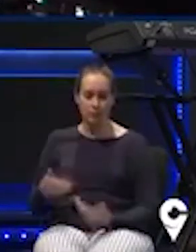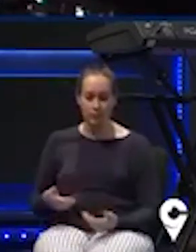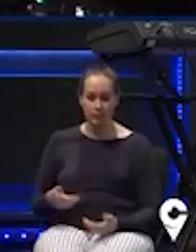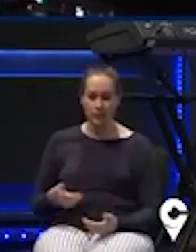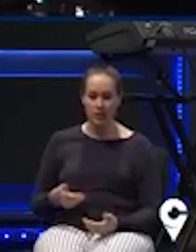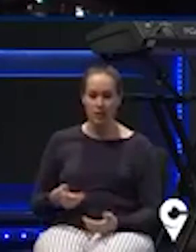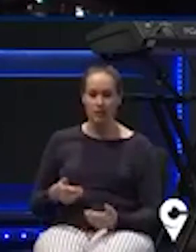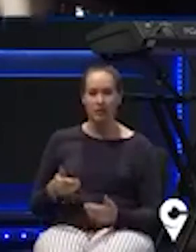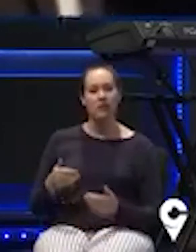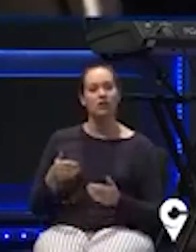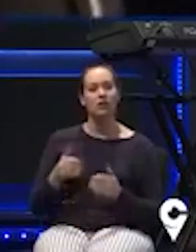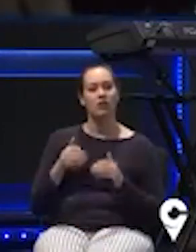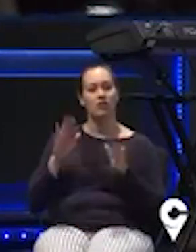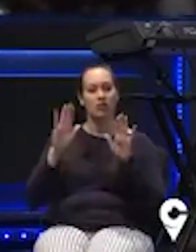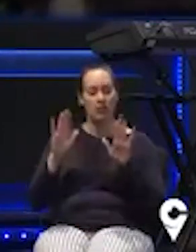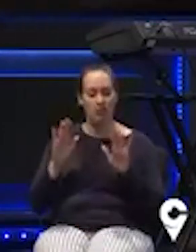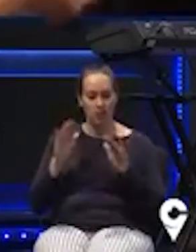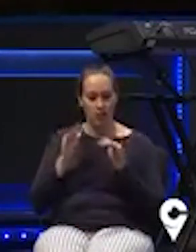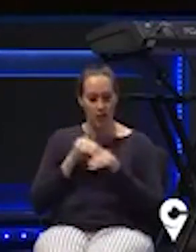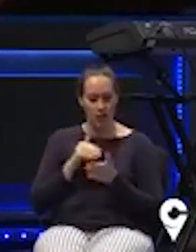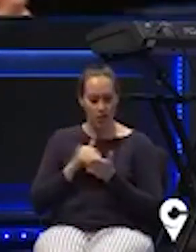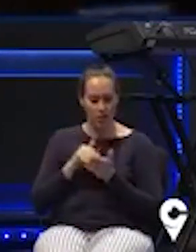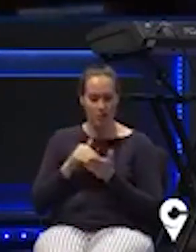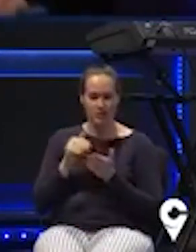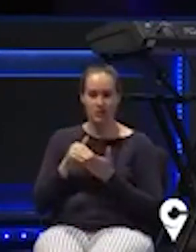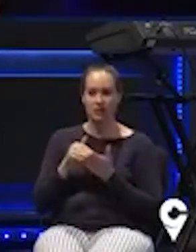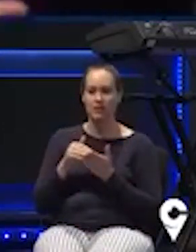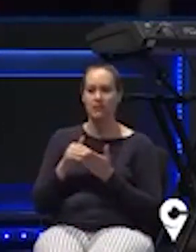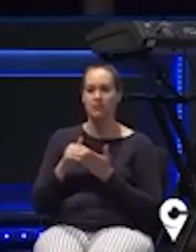your comfort. Last week I told you